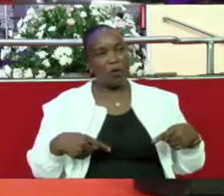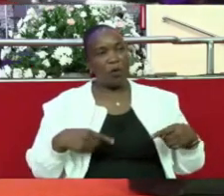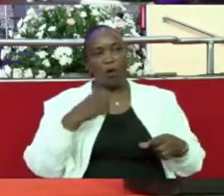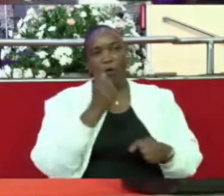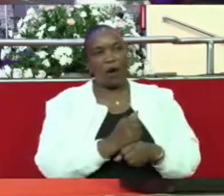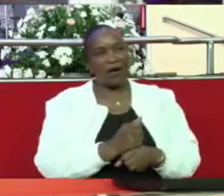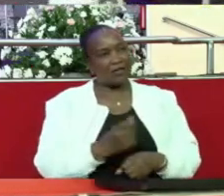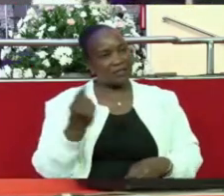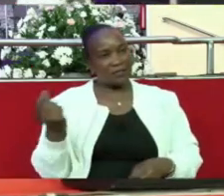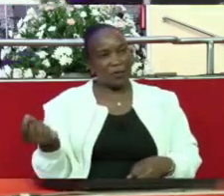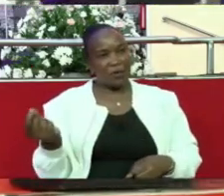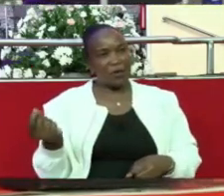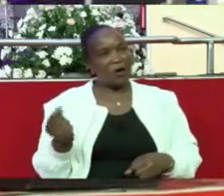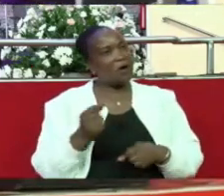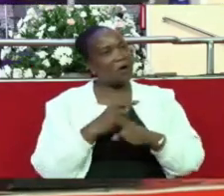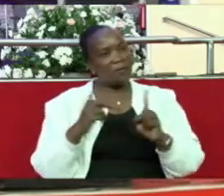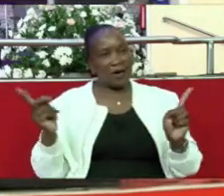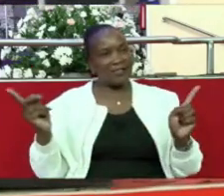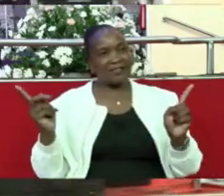they are somewhere in Modhaiga playing golf.